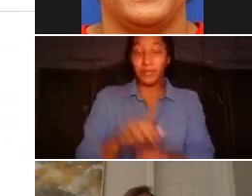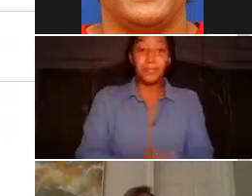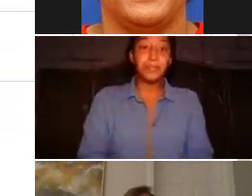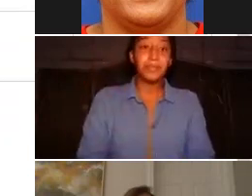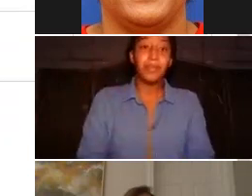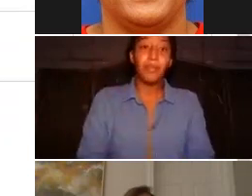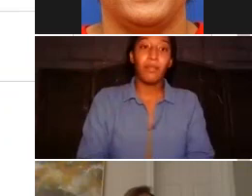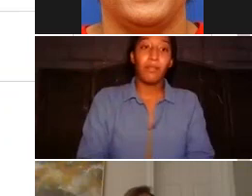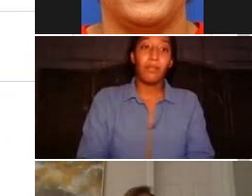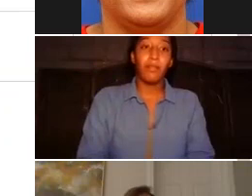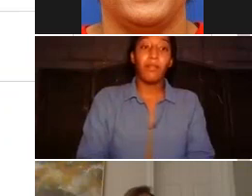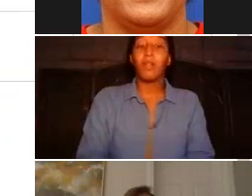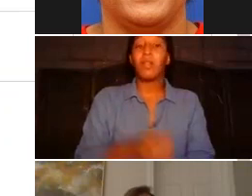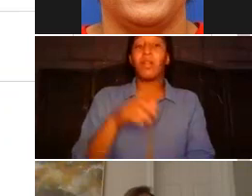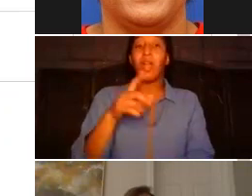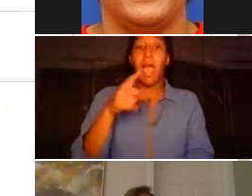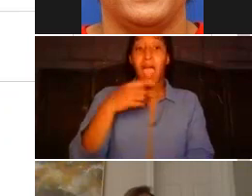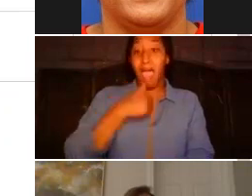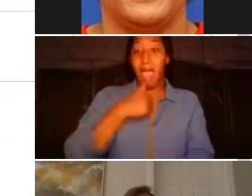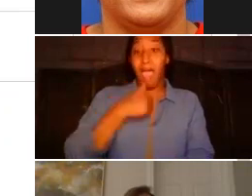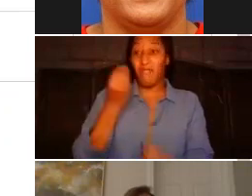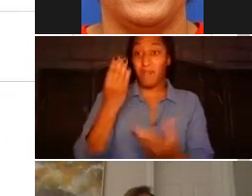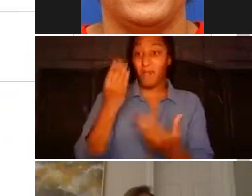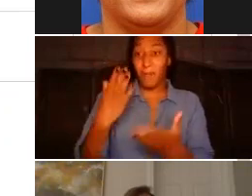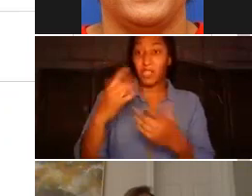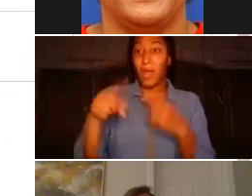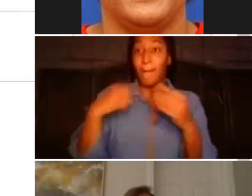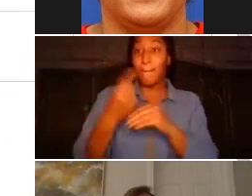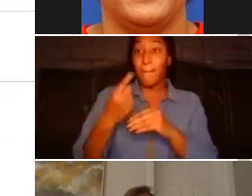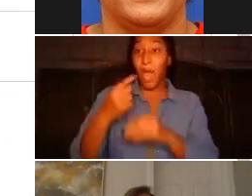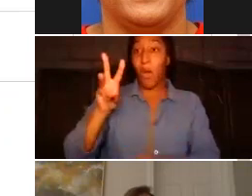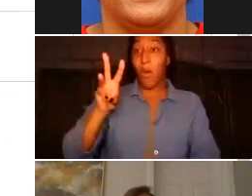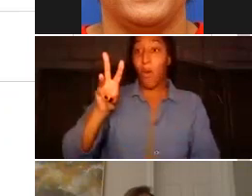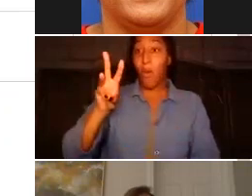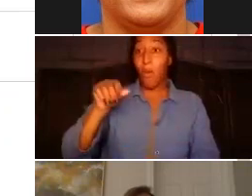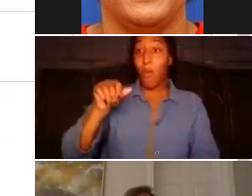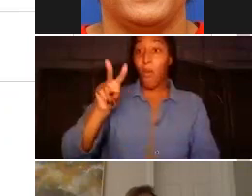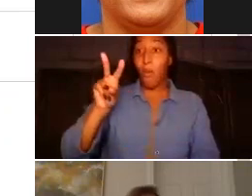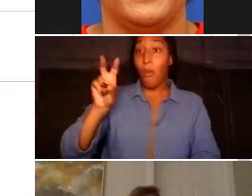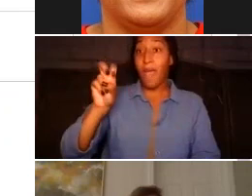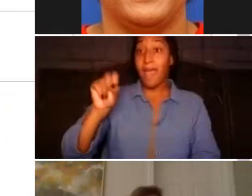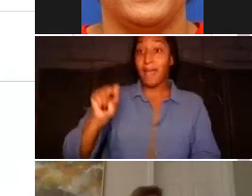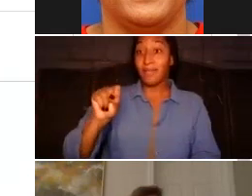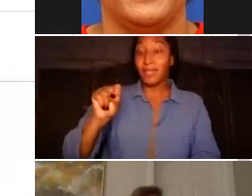I'm going to take a look at that material today. Okay. I'll go into that.